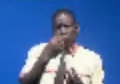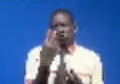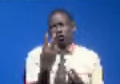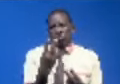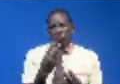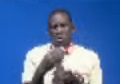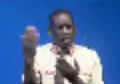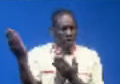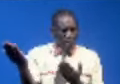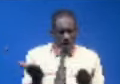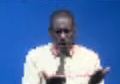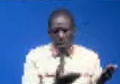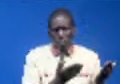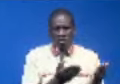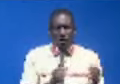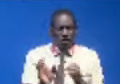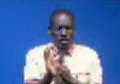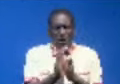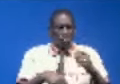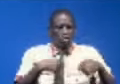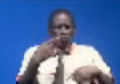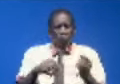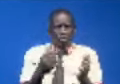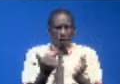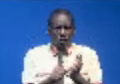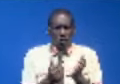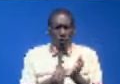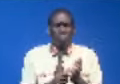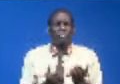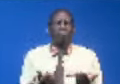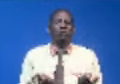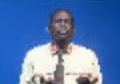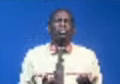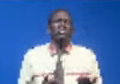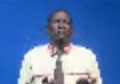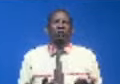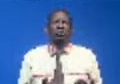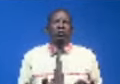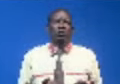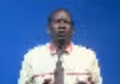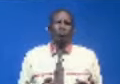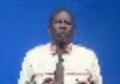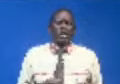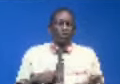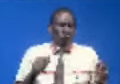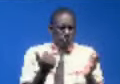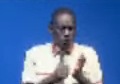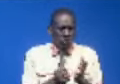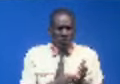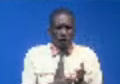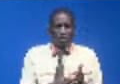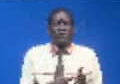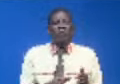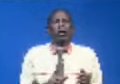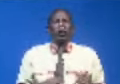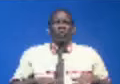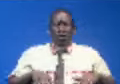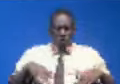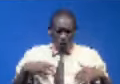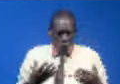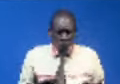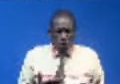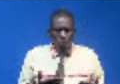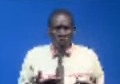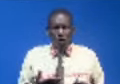allow our country to continue with this descent into chaos and statelessness, or